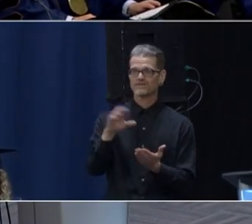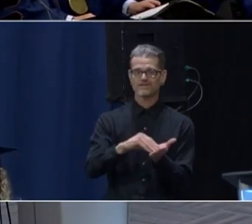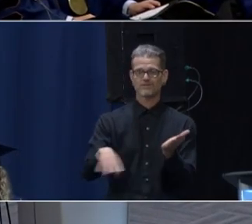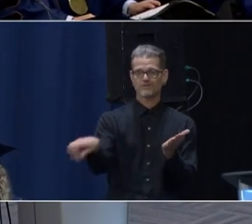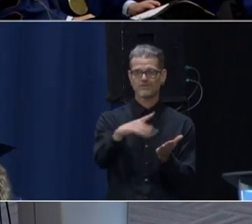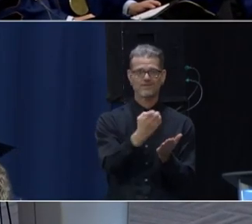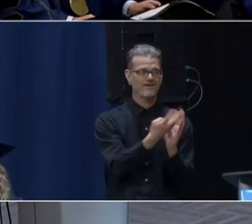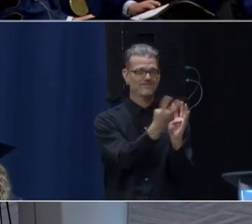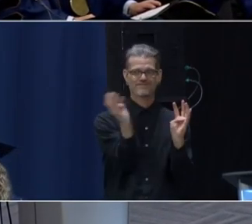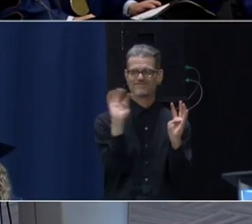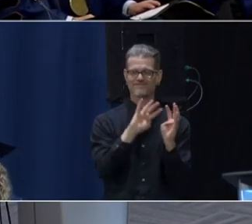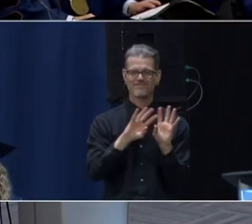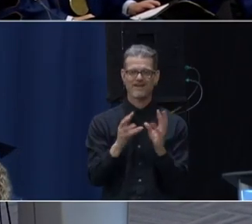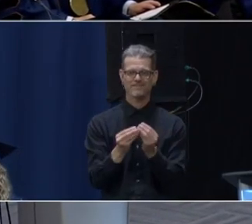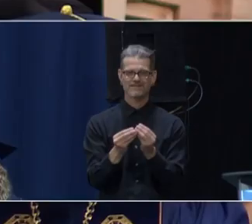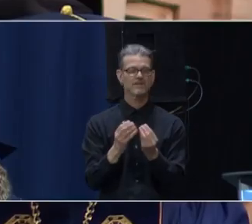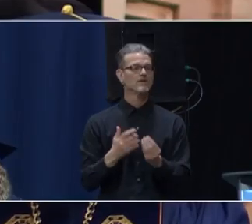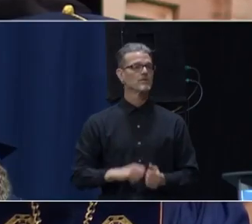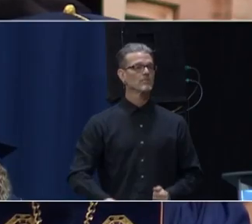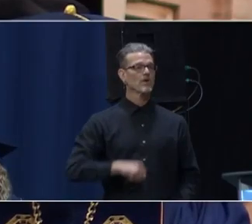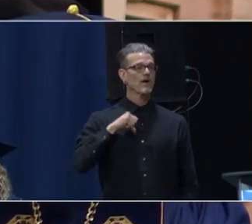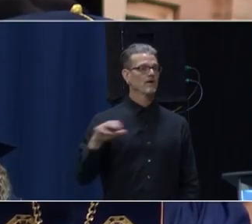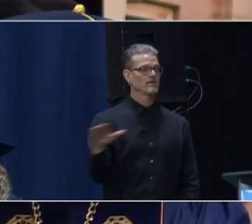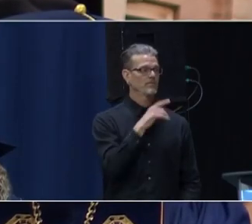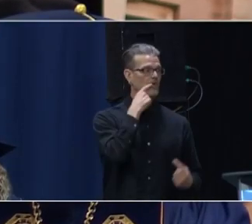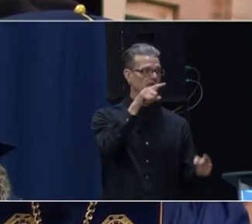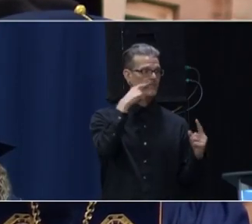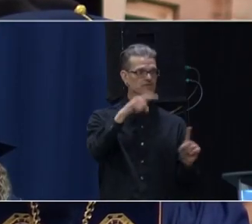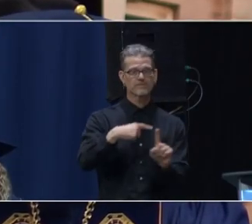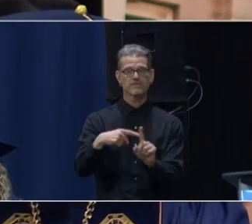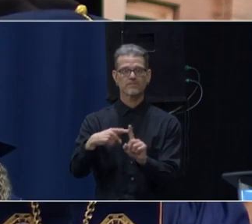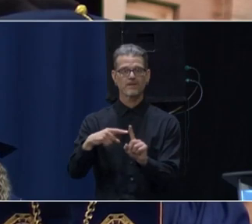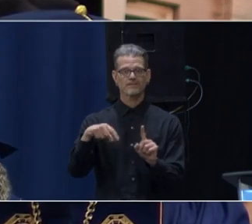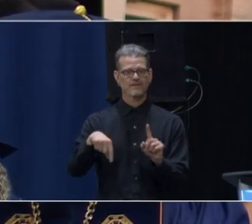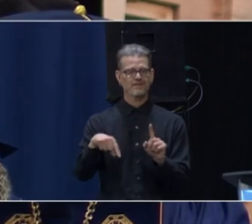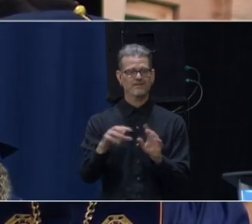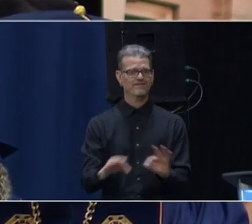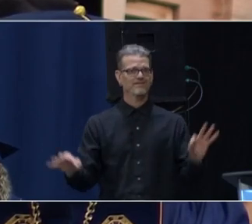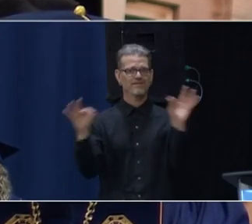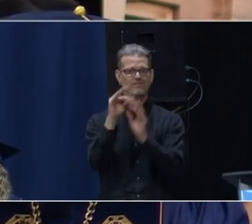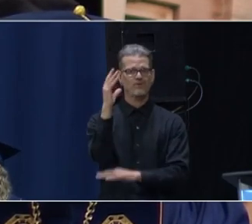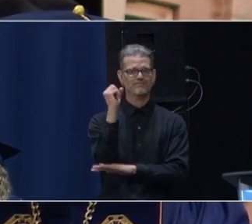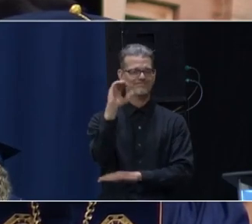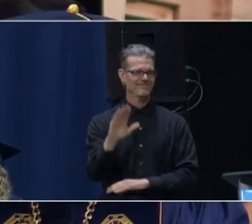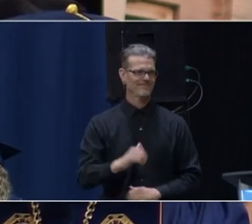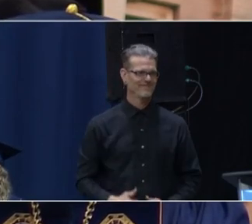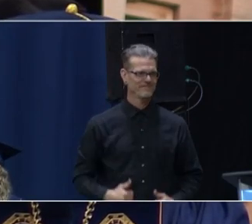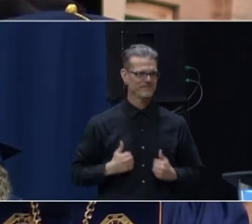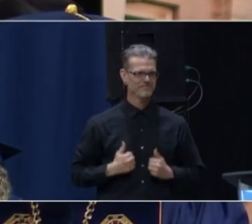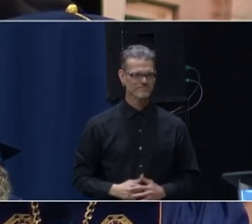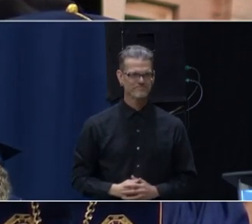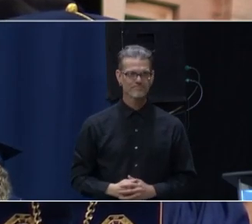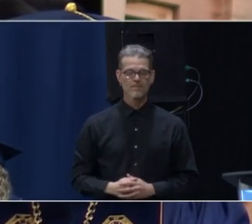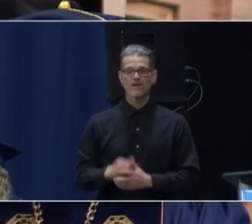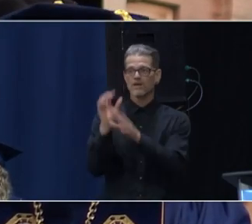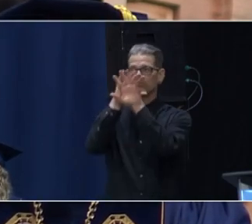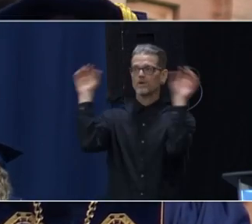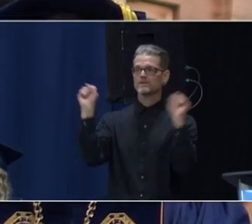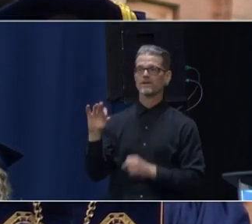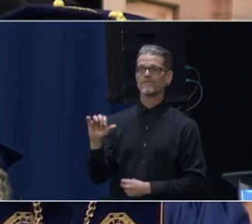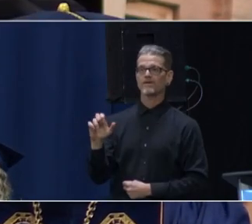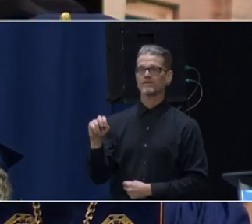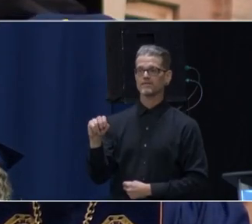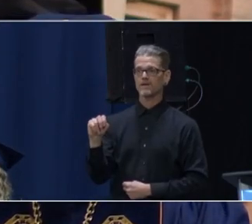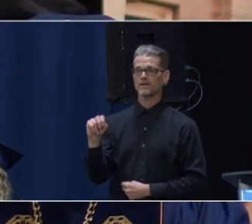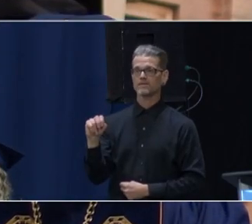and families. We are proud of your accomplishments and the significant milestone in your lives. President Feinstein,